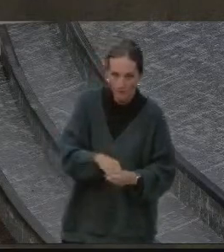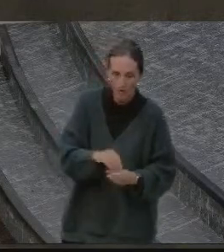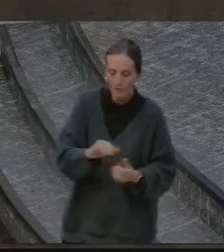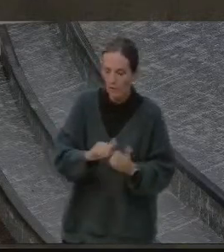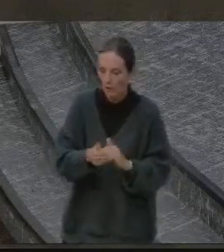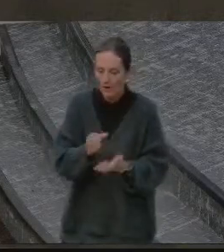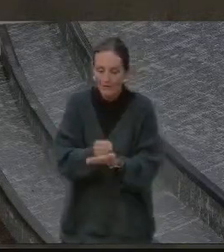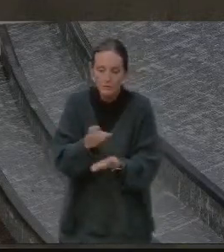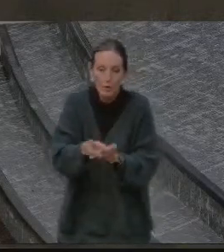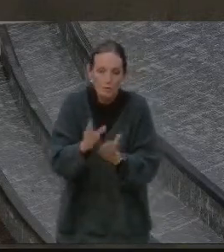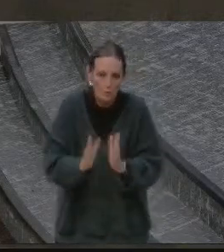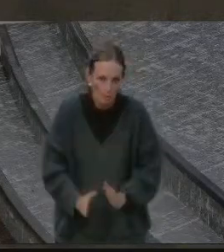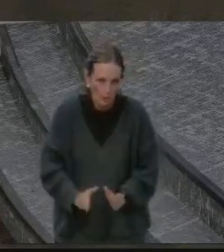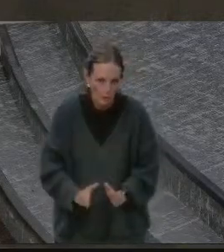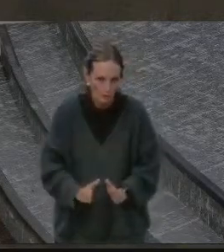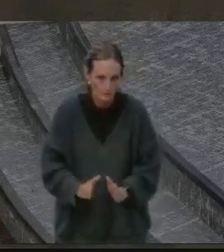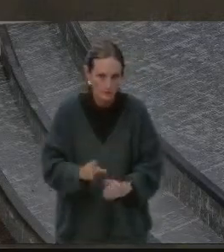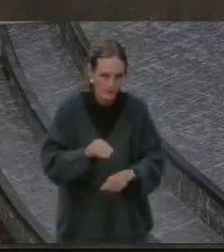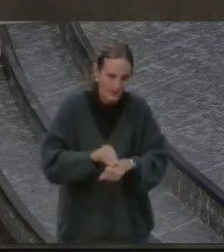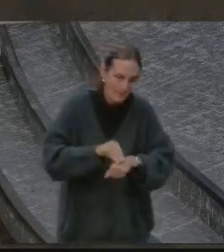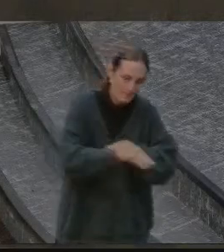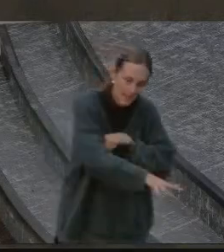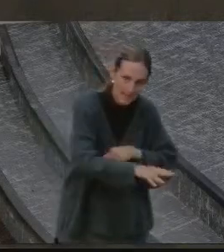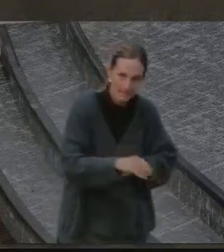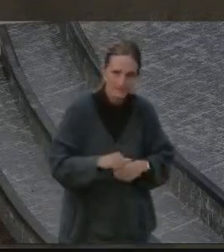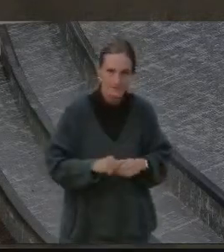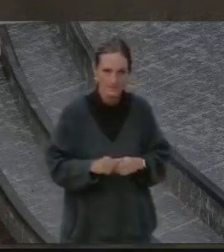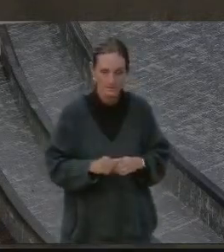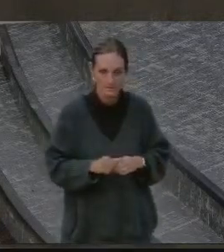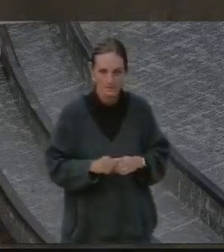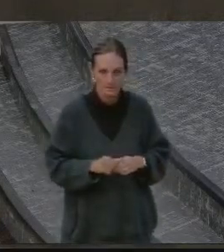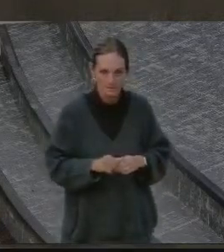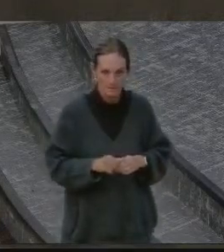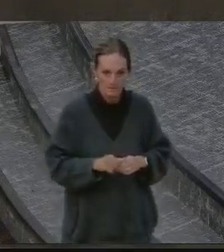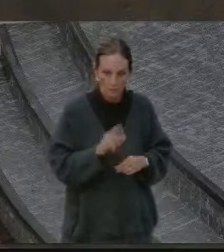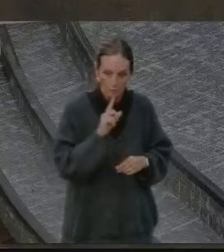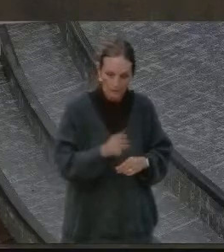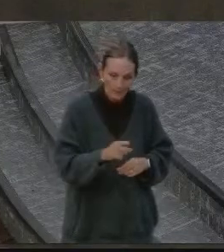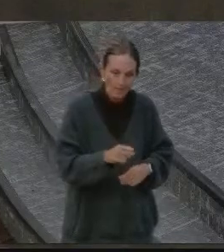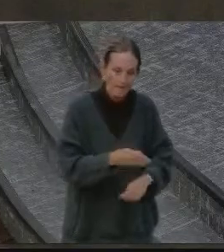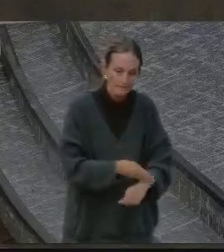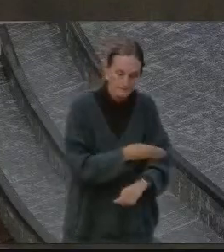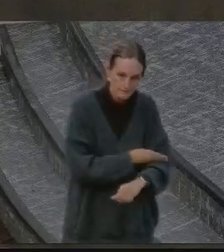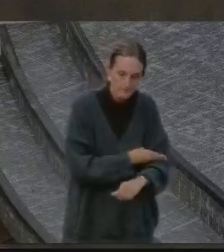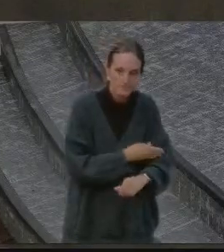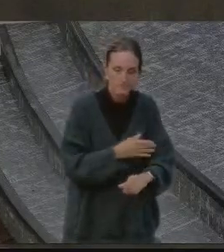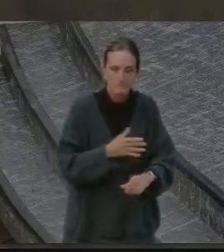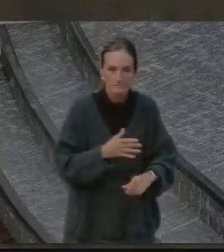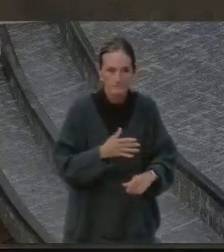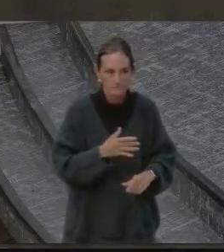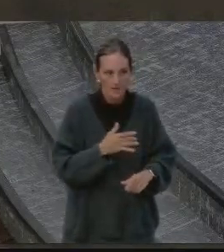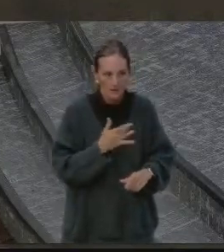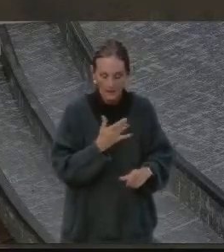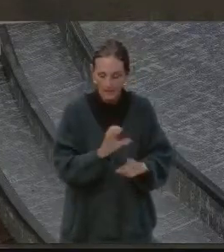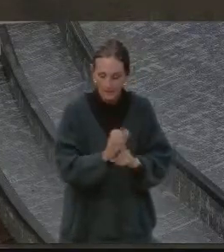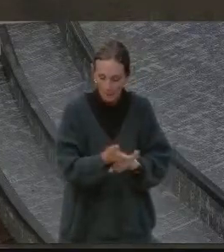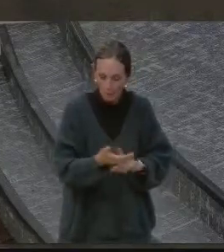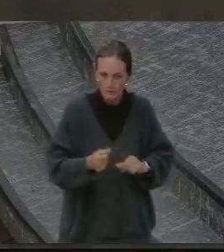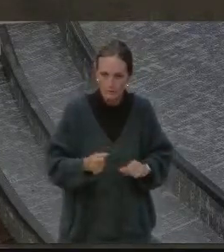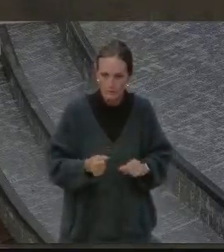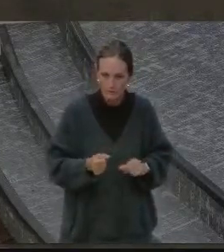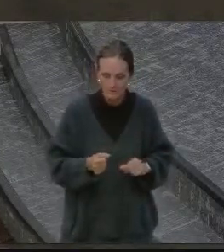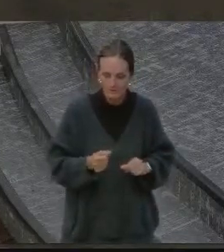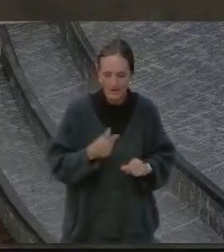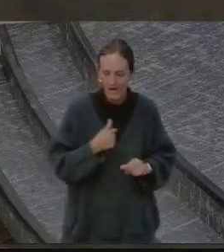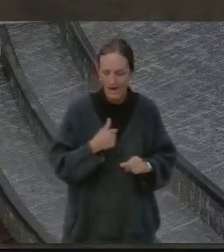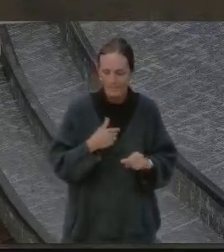social workers impact building climate and culture. And so I'm rambling. I guess my question to you is, how do we